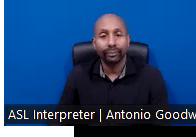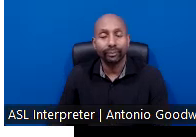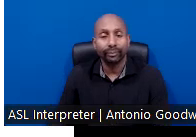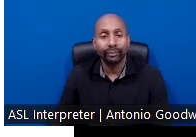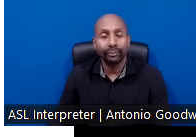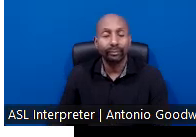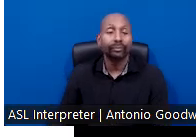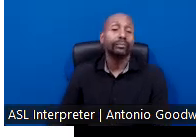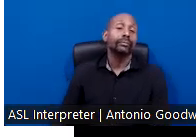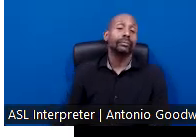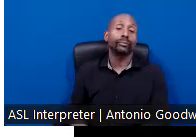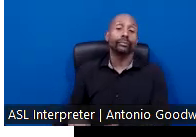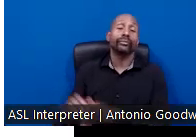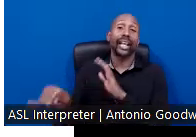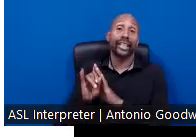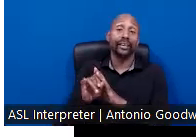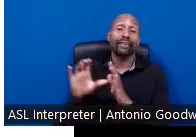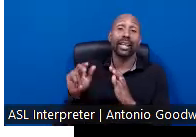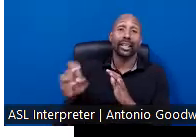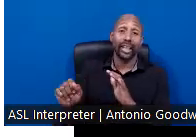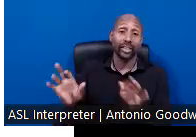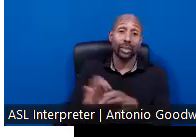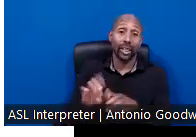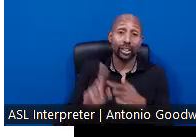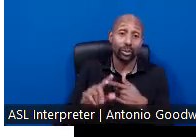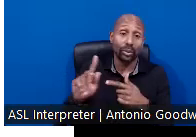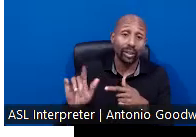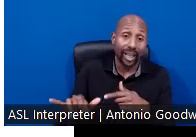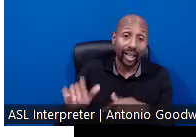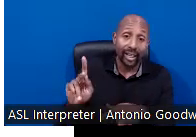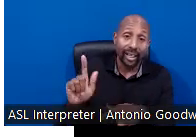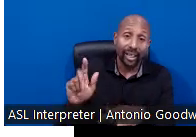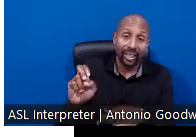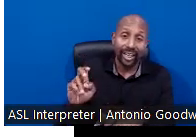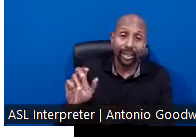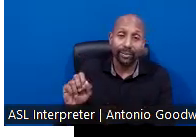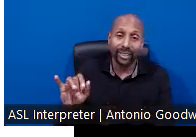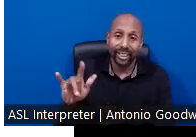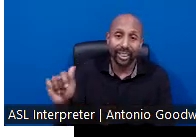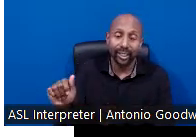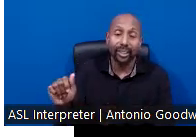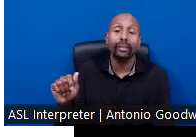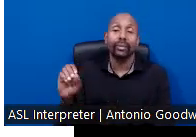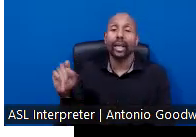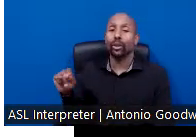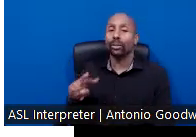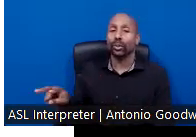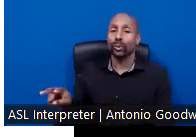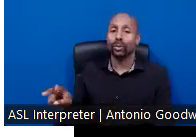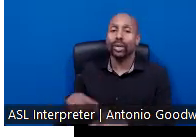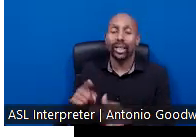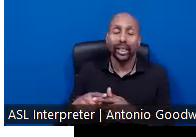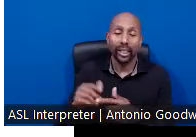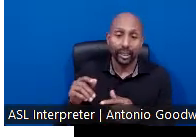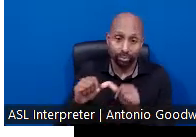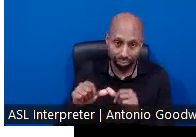outbreak, they were identified, starting in October 2022. And as of the end of April, we were